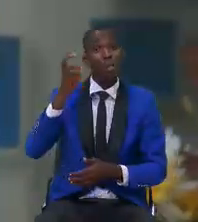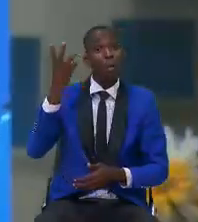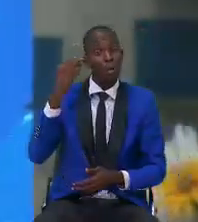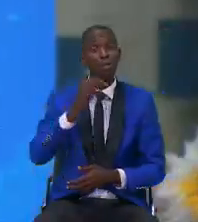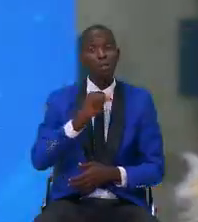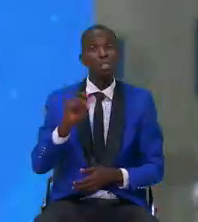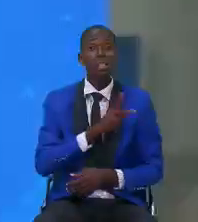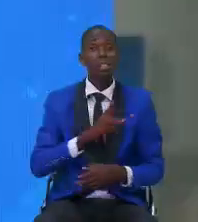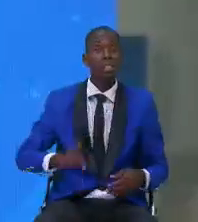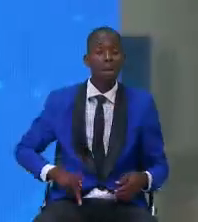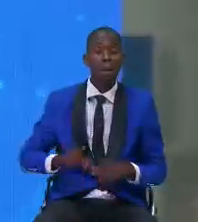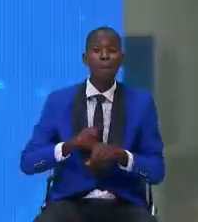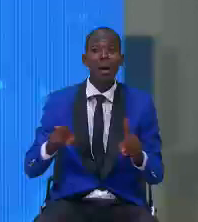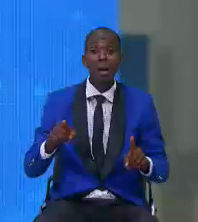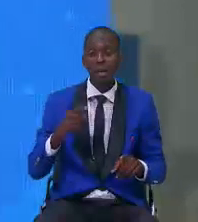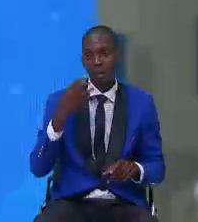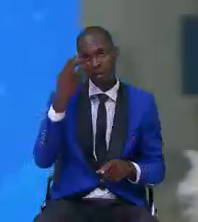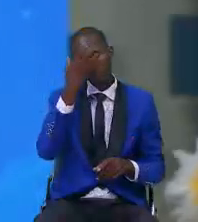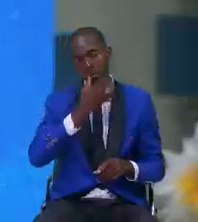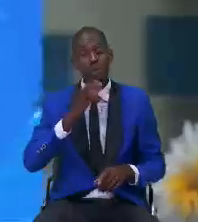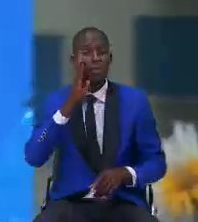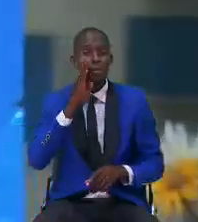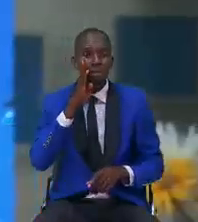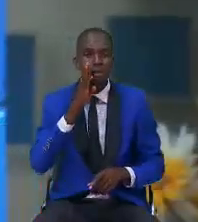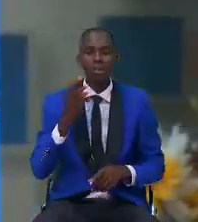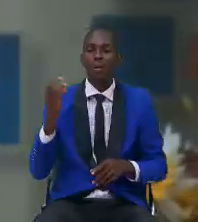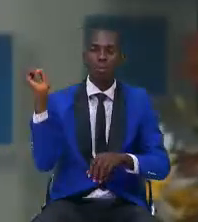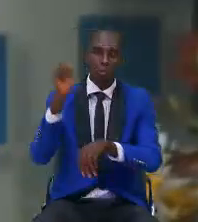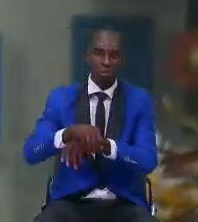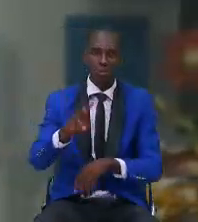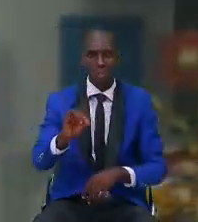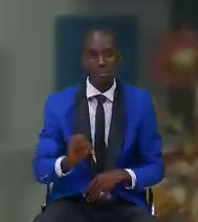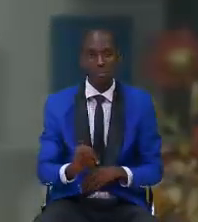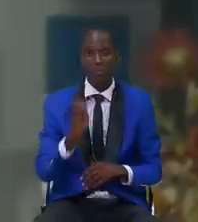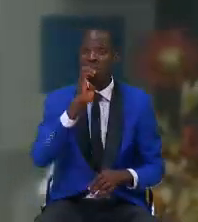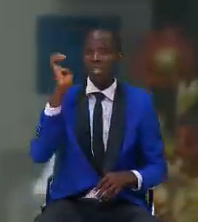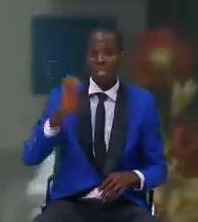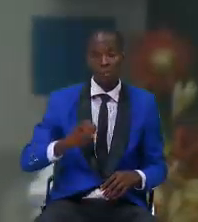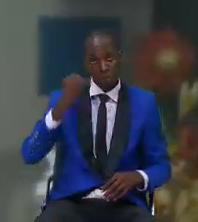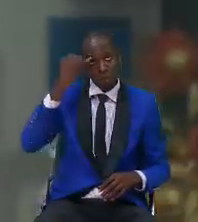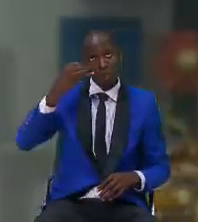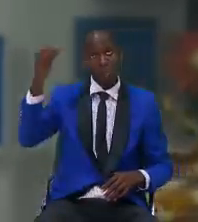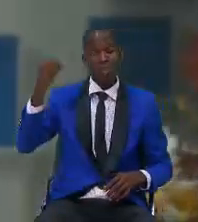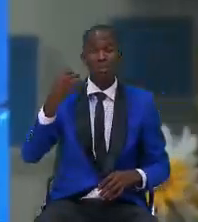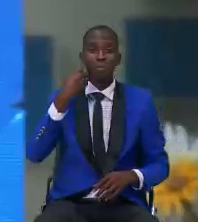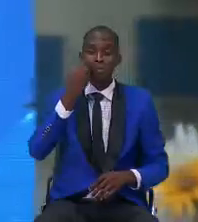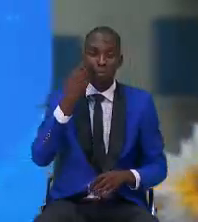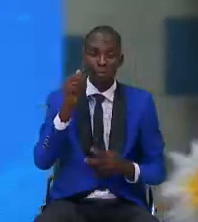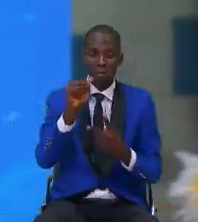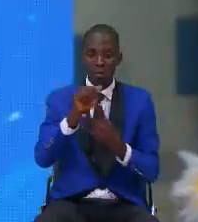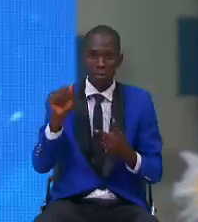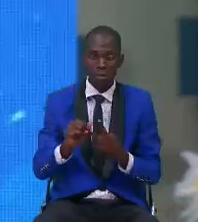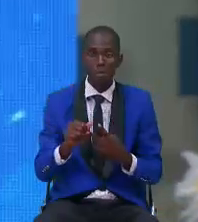Even though he was a king, alcohol was his master. Evil